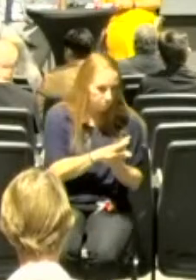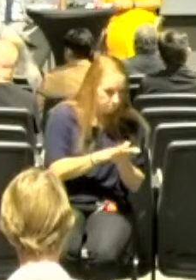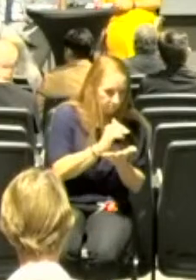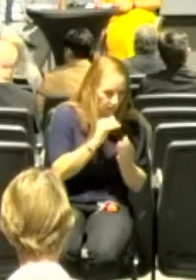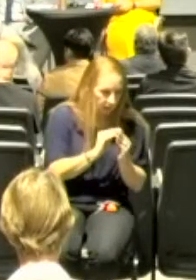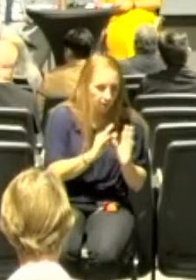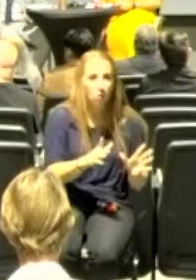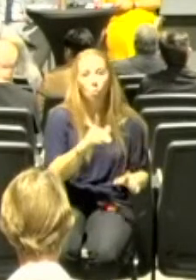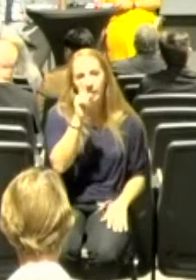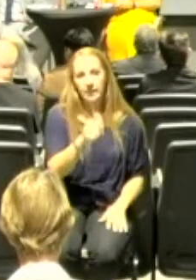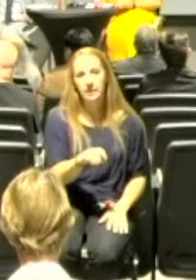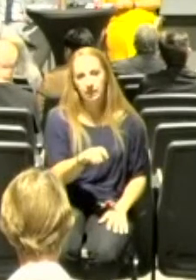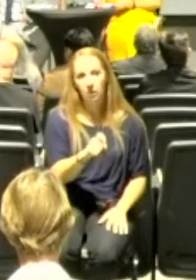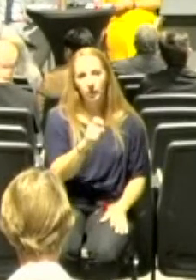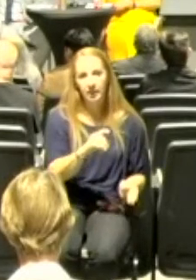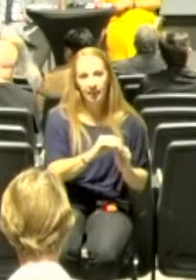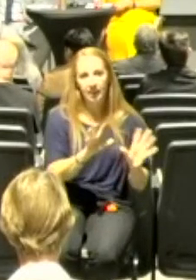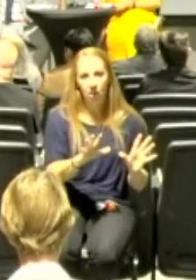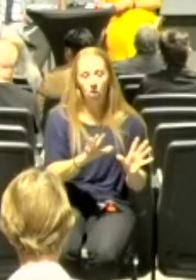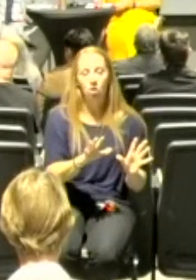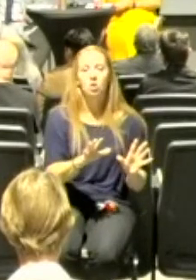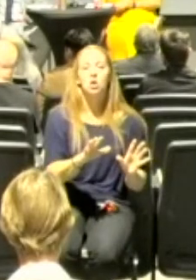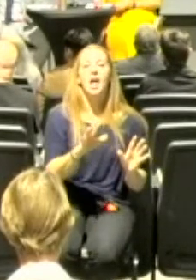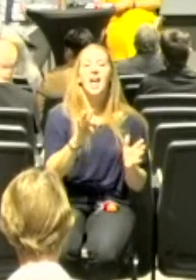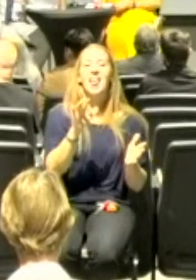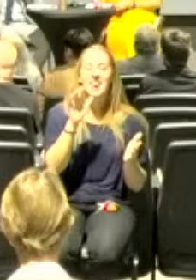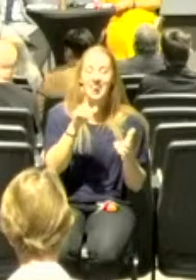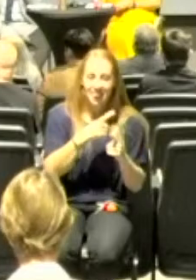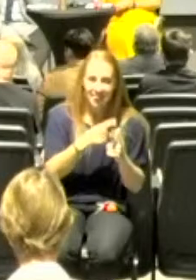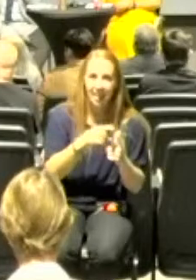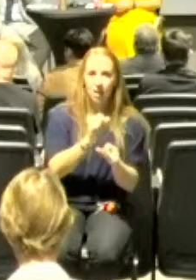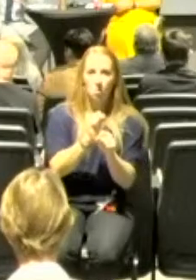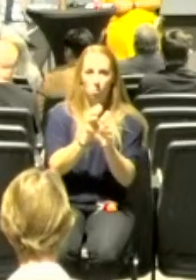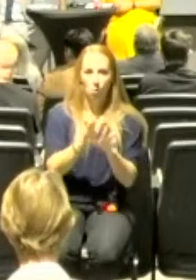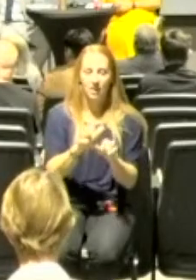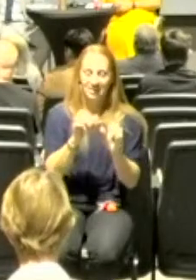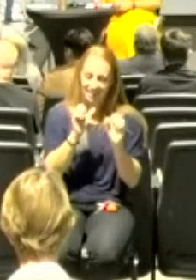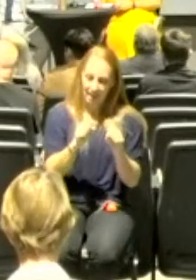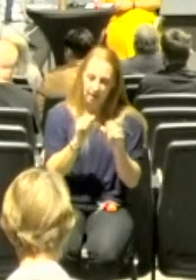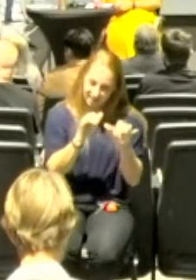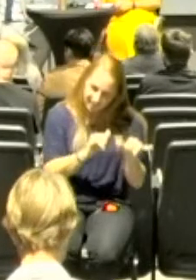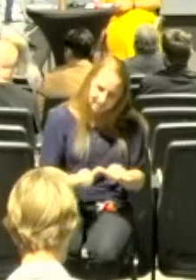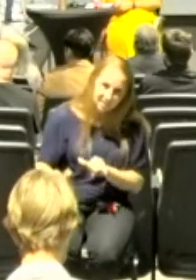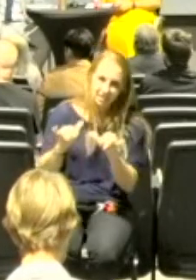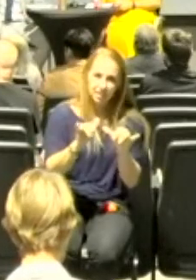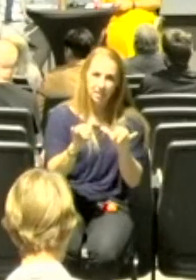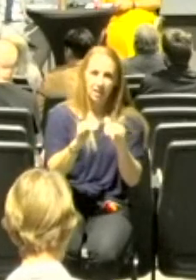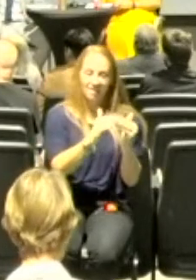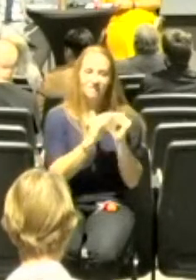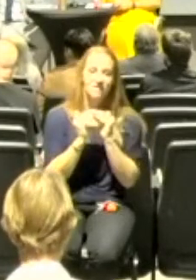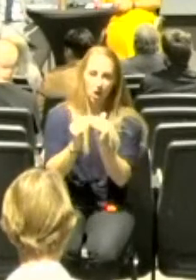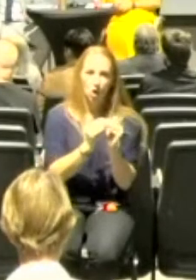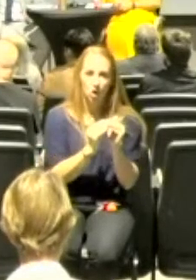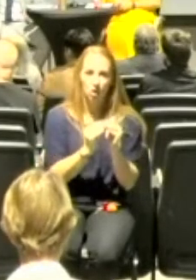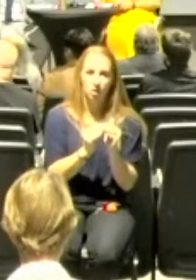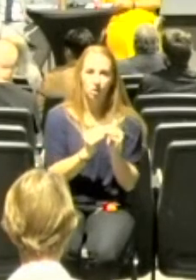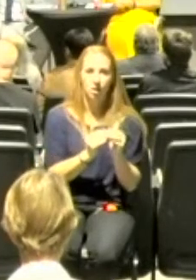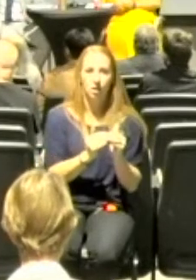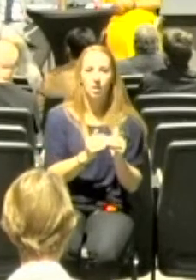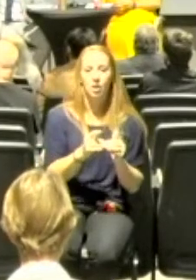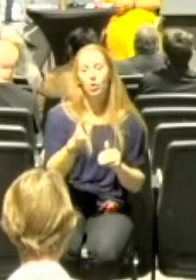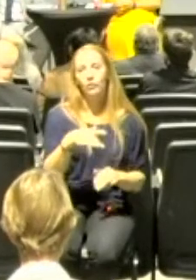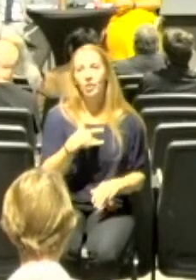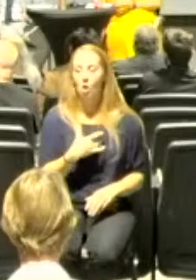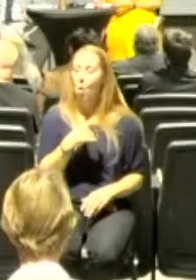do to treat employees consistently and fairly. I think there's a perception oftentimes that who you know, who you connect